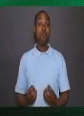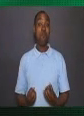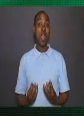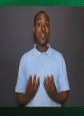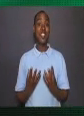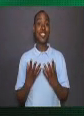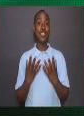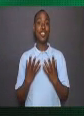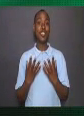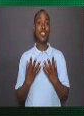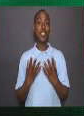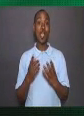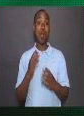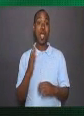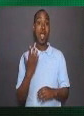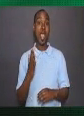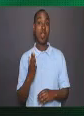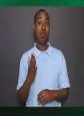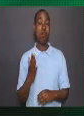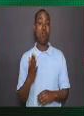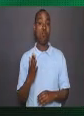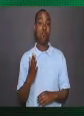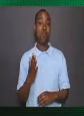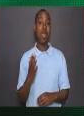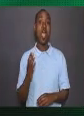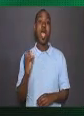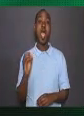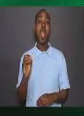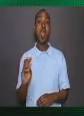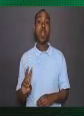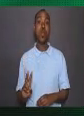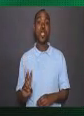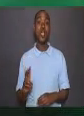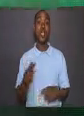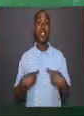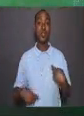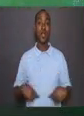Fermentation is a kind of anaerobic respiration.